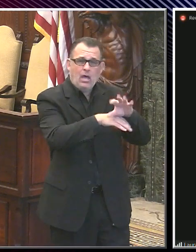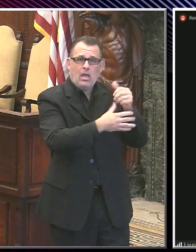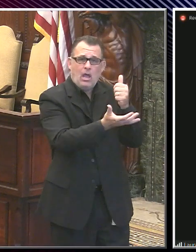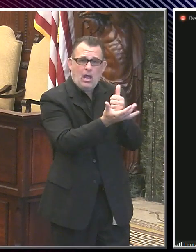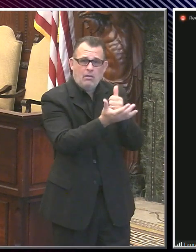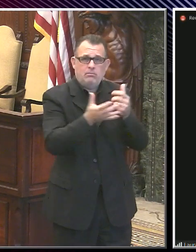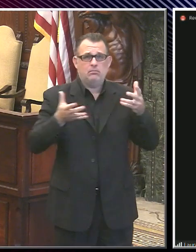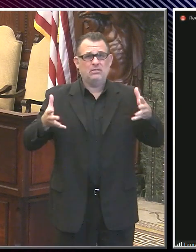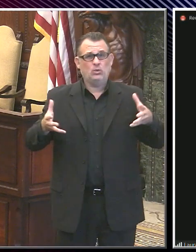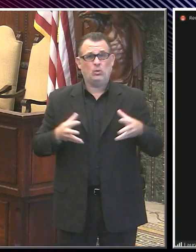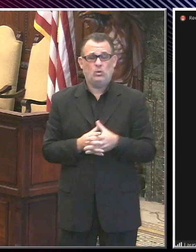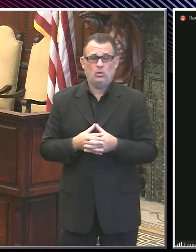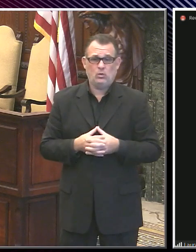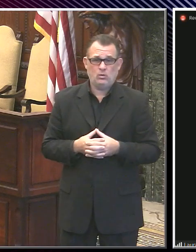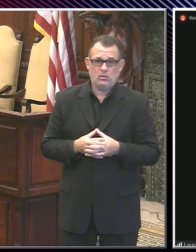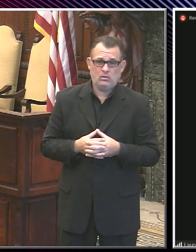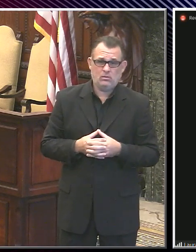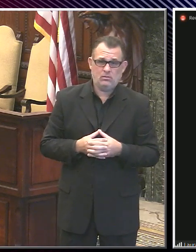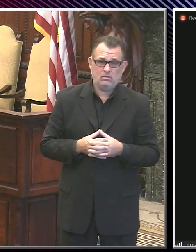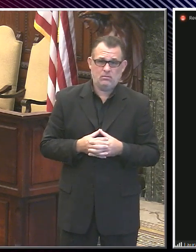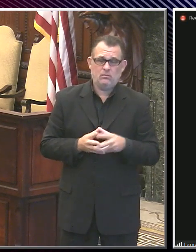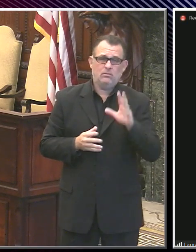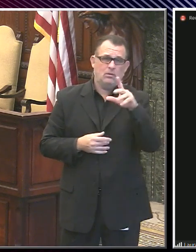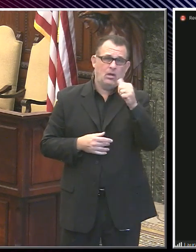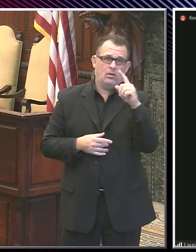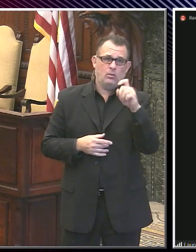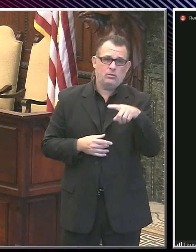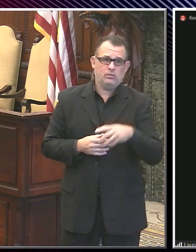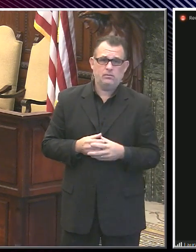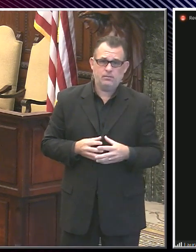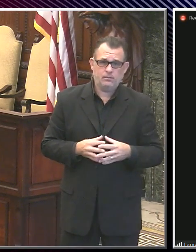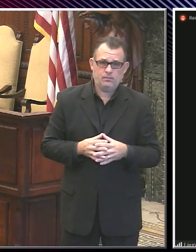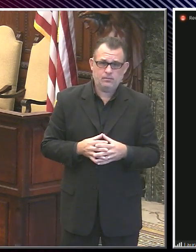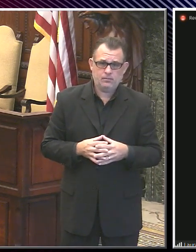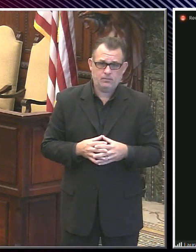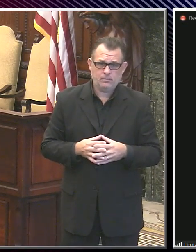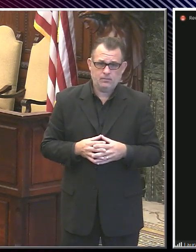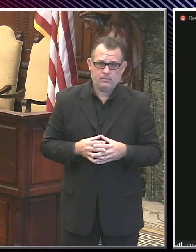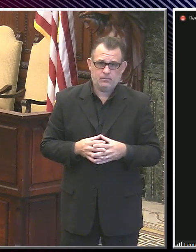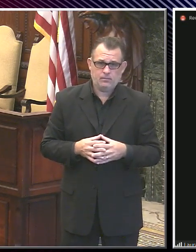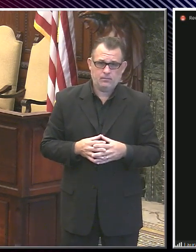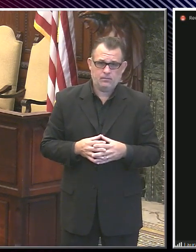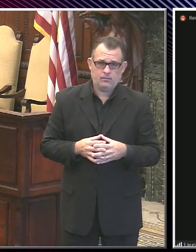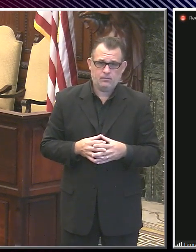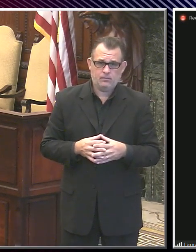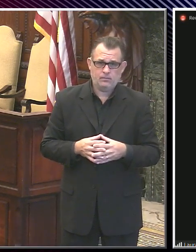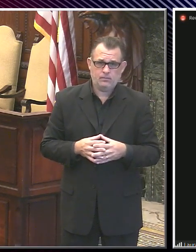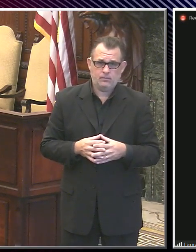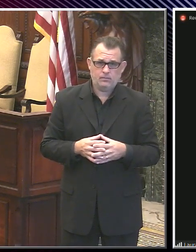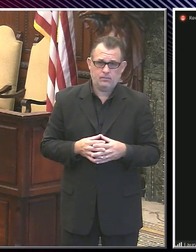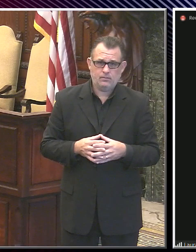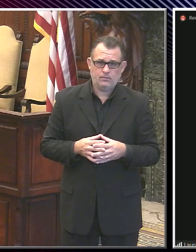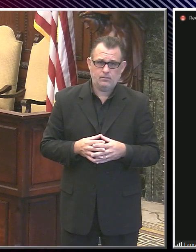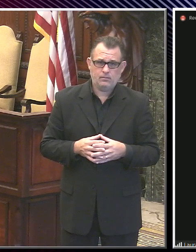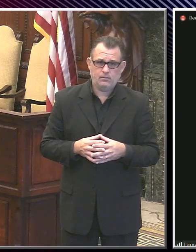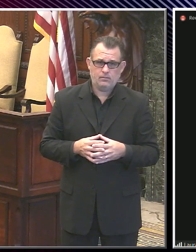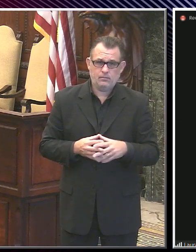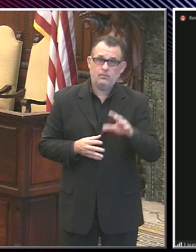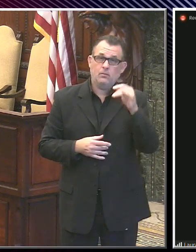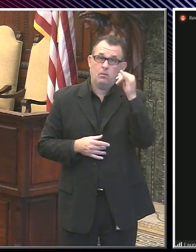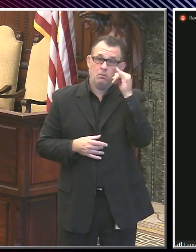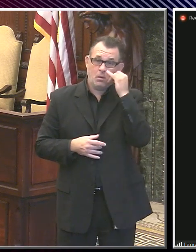Okay. And then my last question is what, in the case of an outbreak caused by a